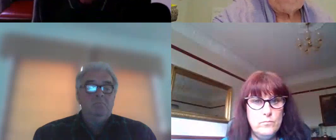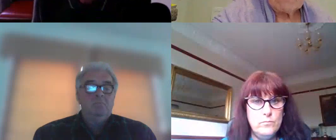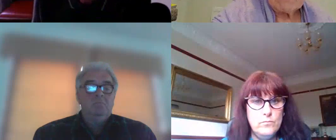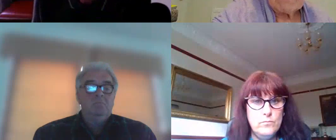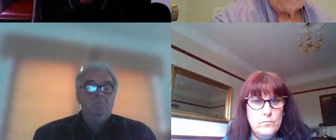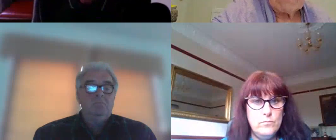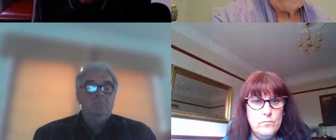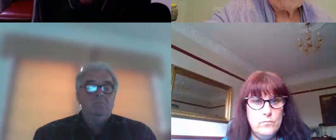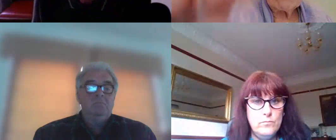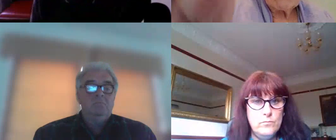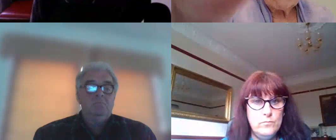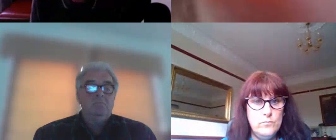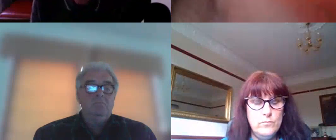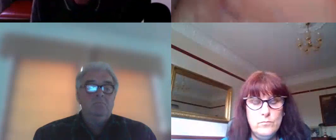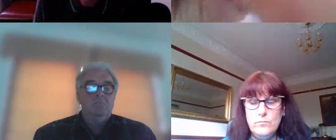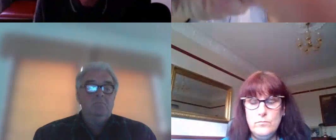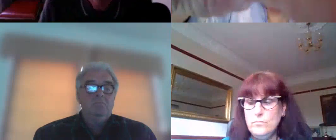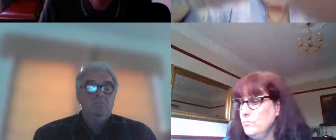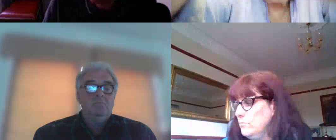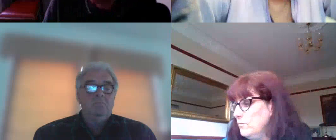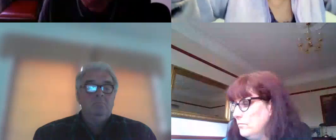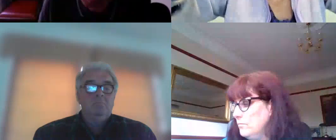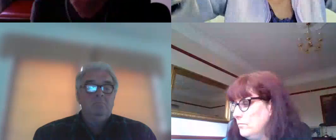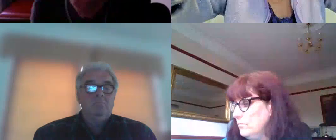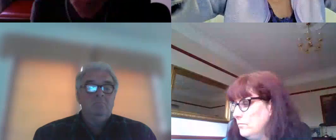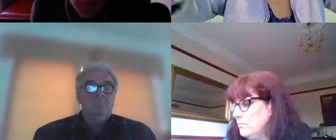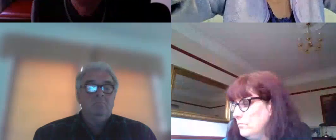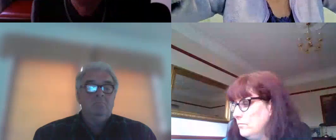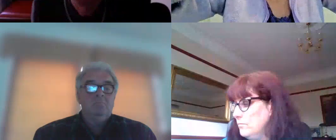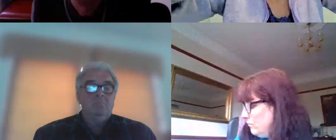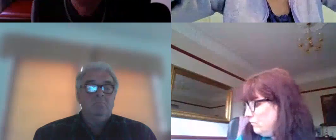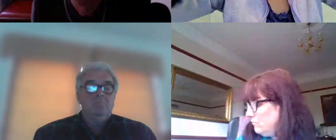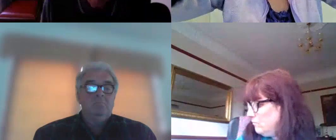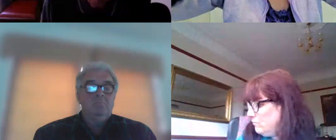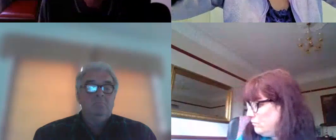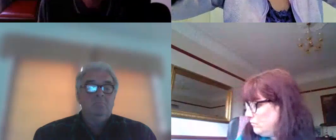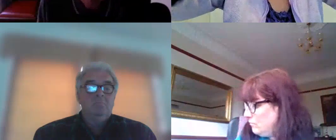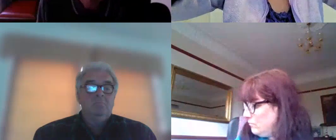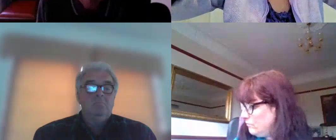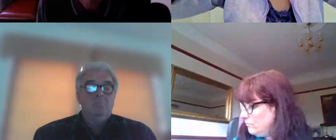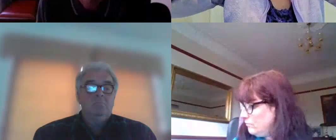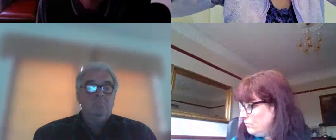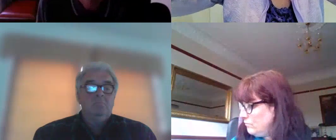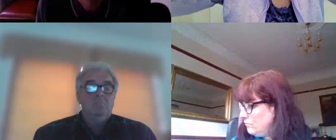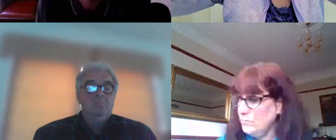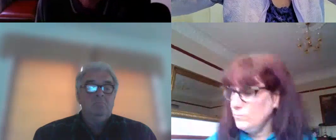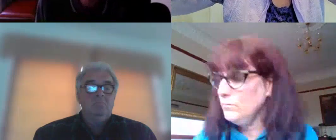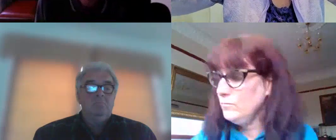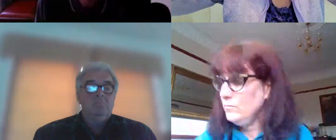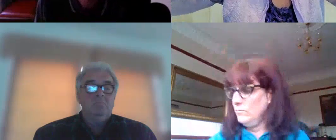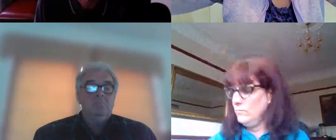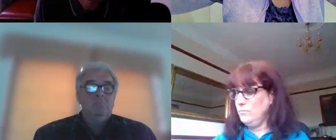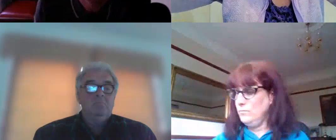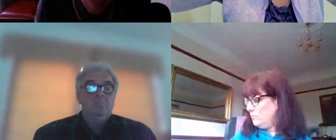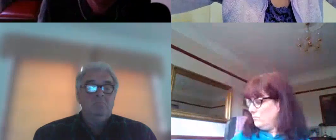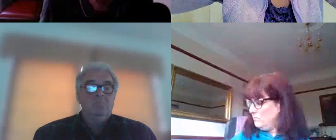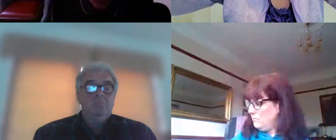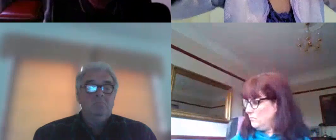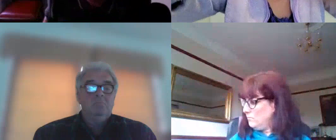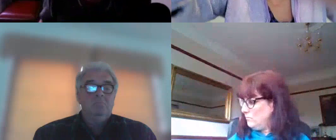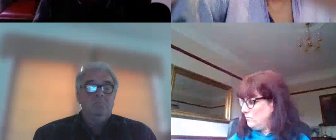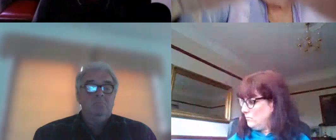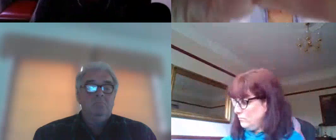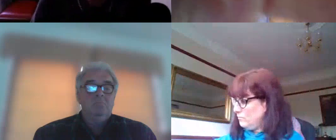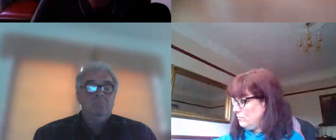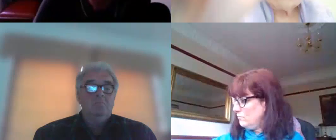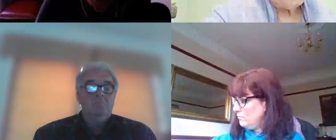there's others who want to add any general questions, if you can just raise a hand, I'll bring you in sequence. So Robert, can I come back to you just now? Yep. Okay, right,